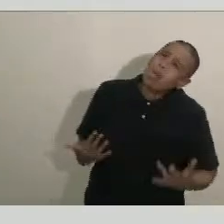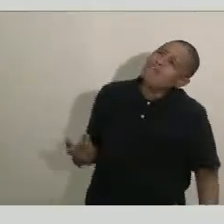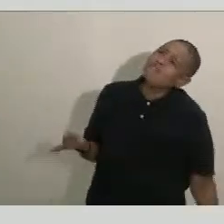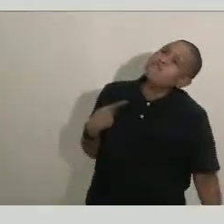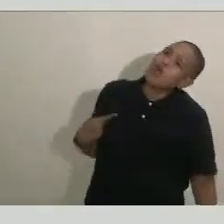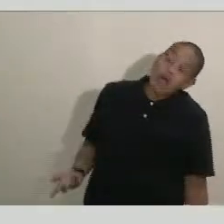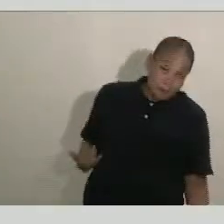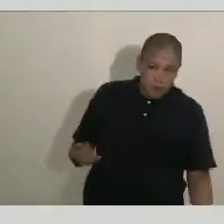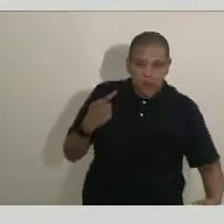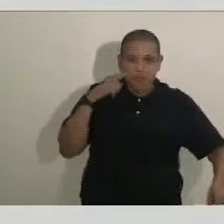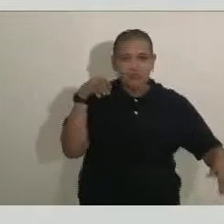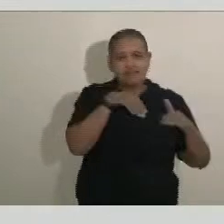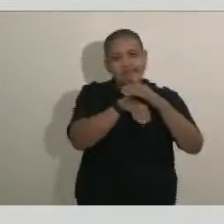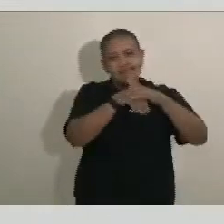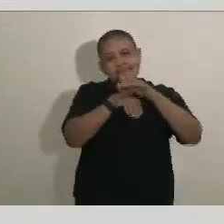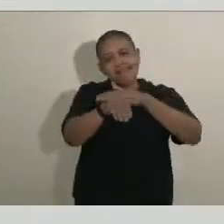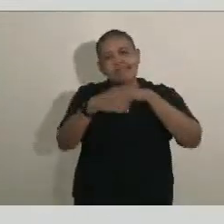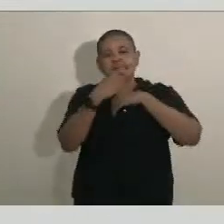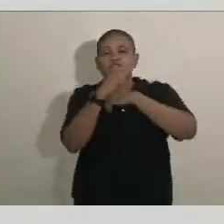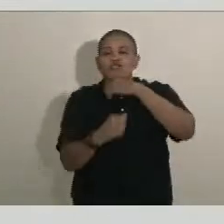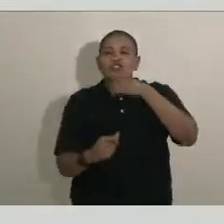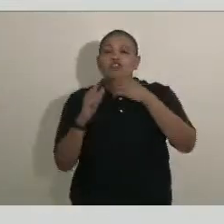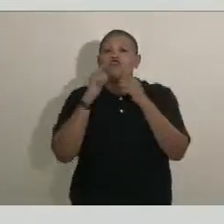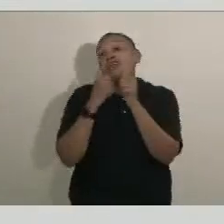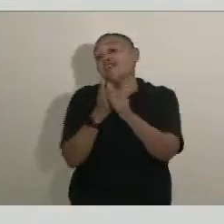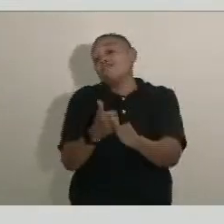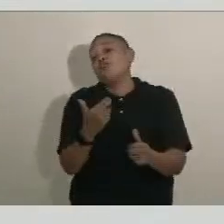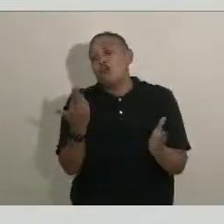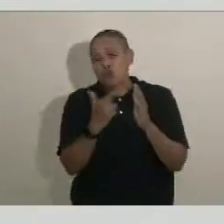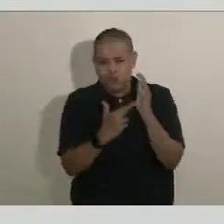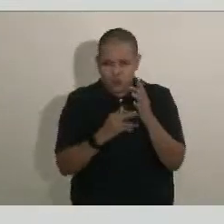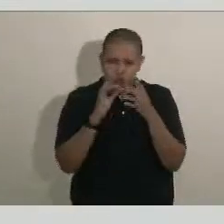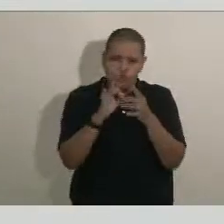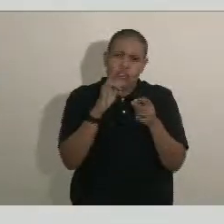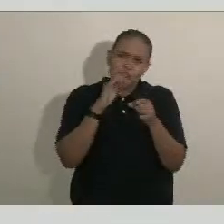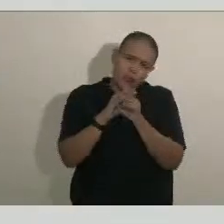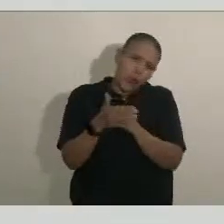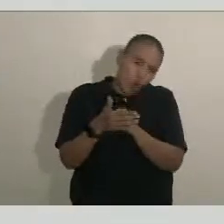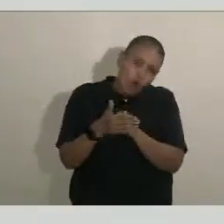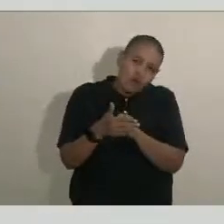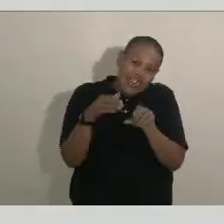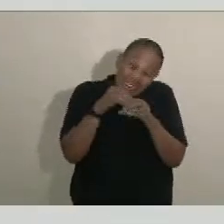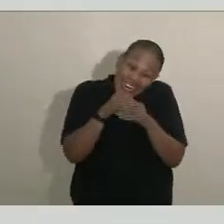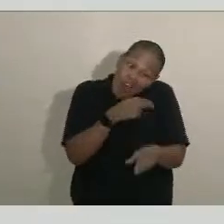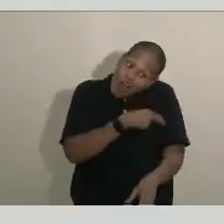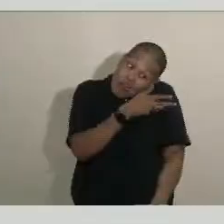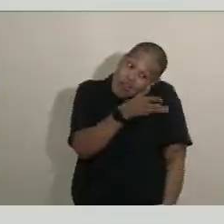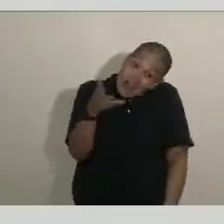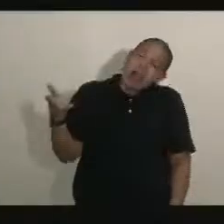adhering to the infection prevention control measures in hospital as much as possible.